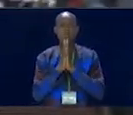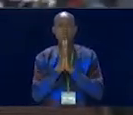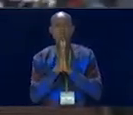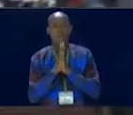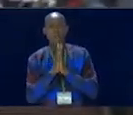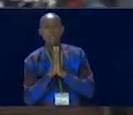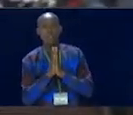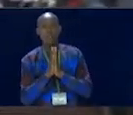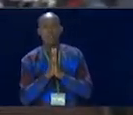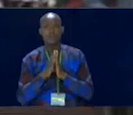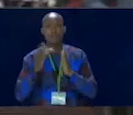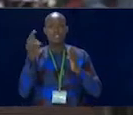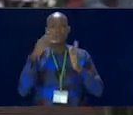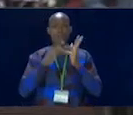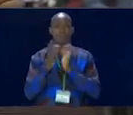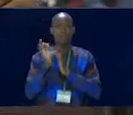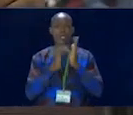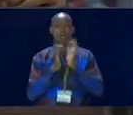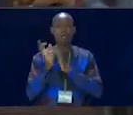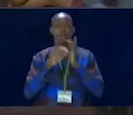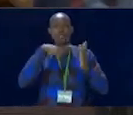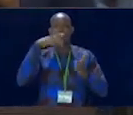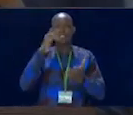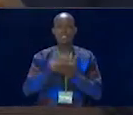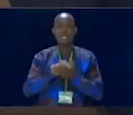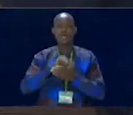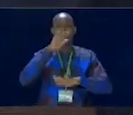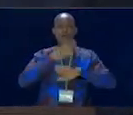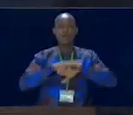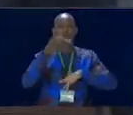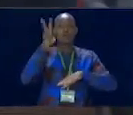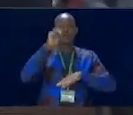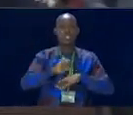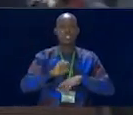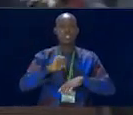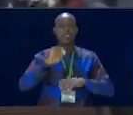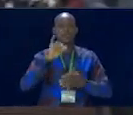The Bible says that now unto him,